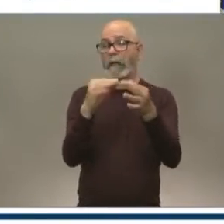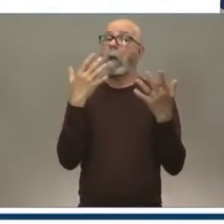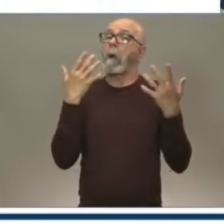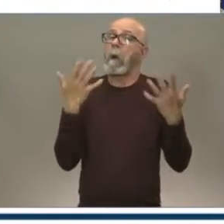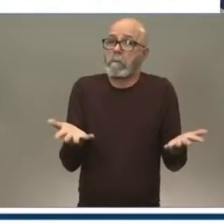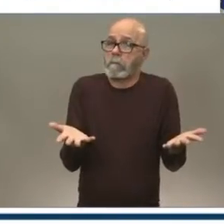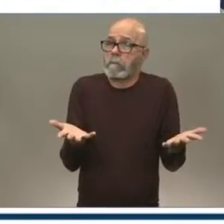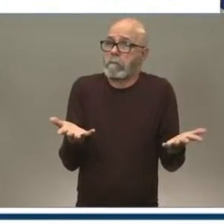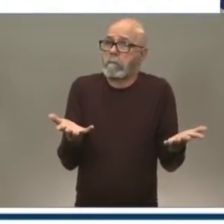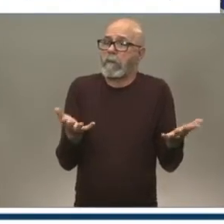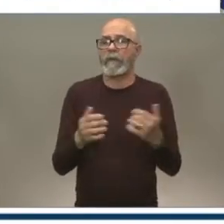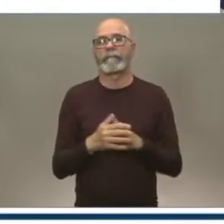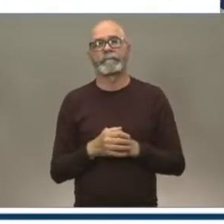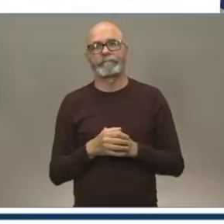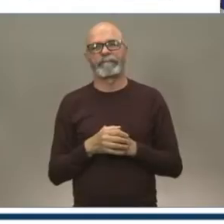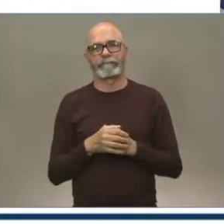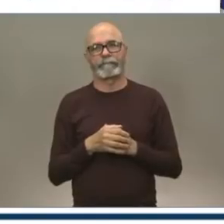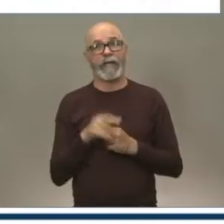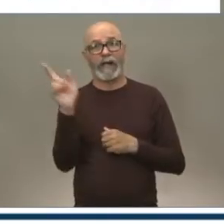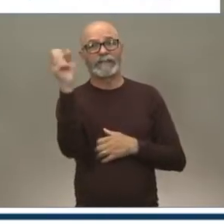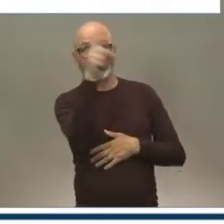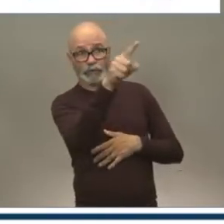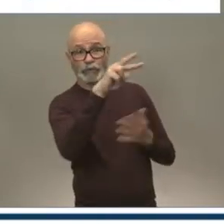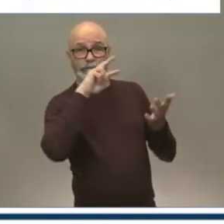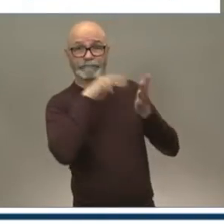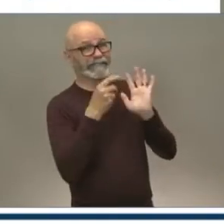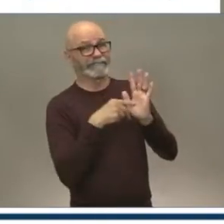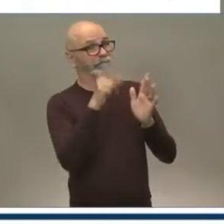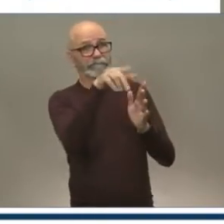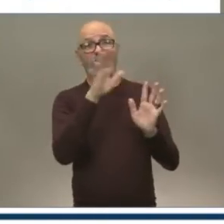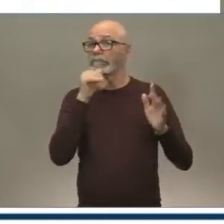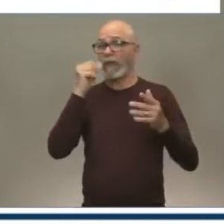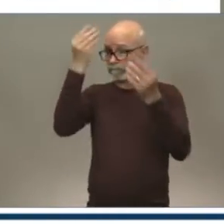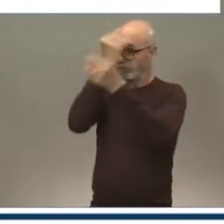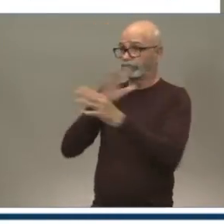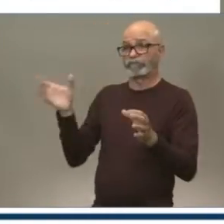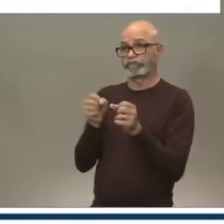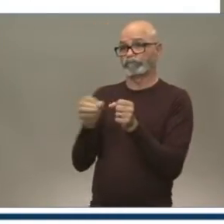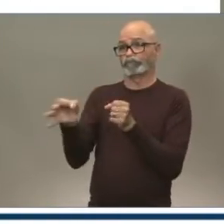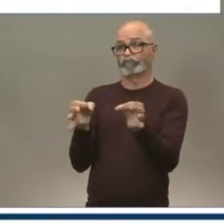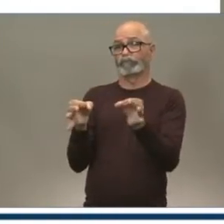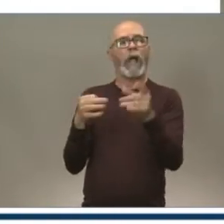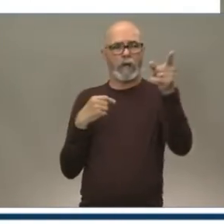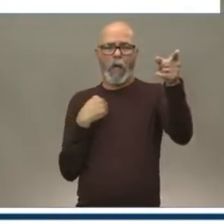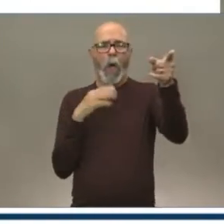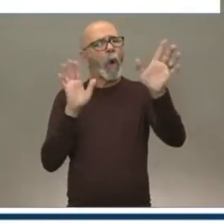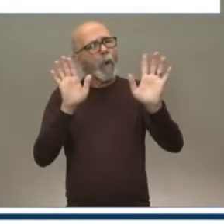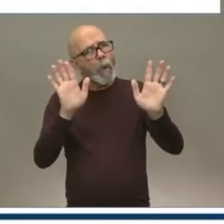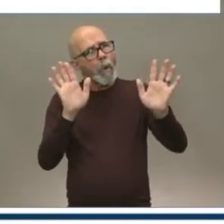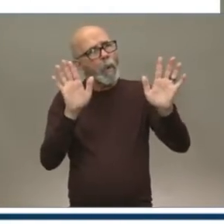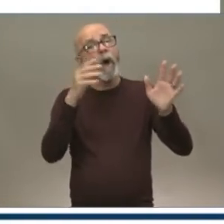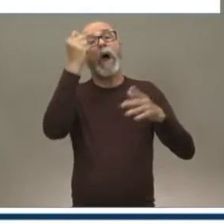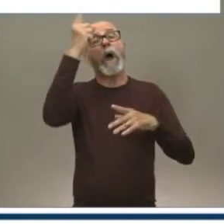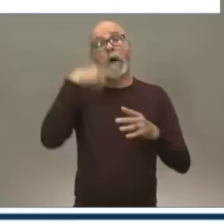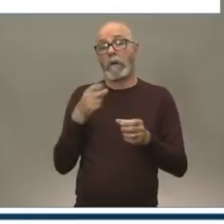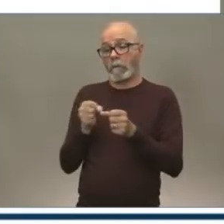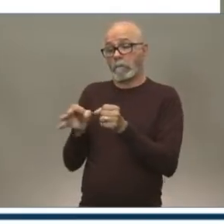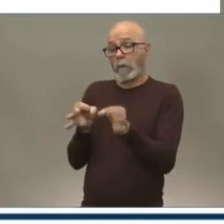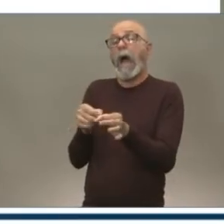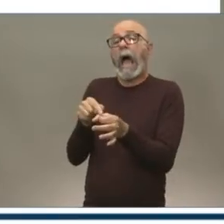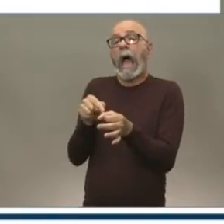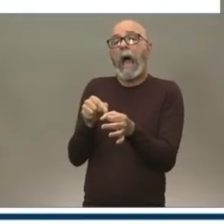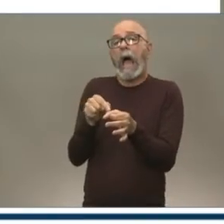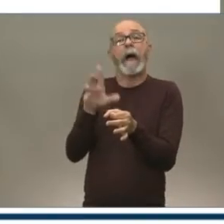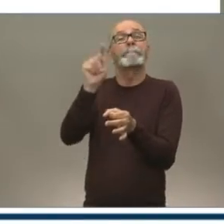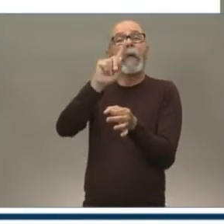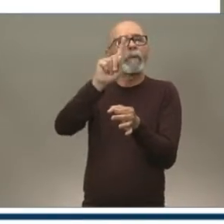We're not going to, because we don't, all we can do is say it's a presumption. We don't know which strain it is until we get the confirmation from the lab. But we'll report that when we get